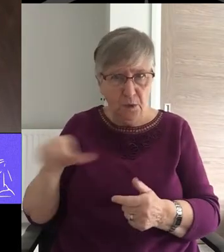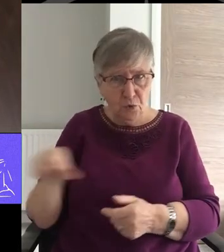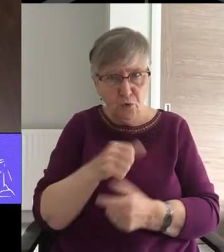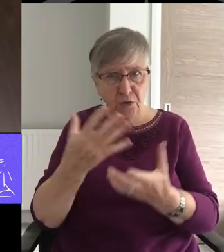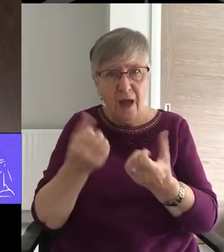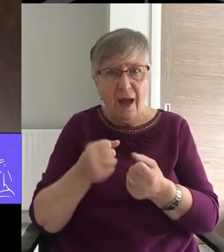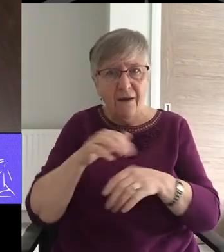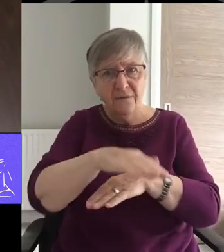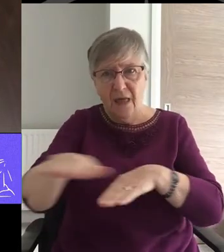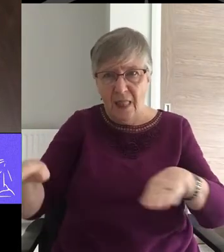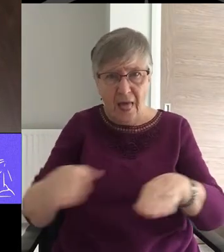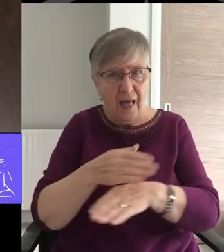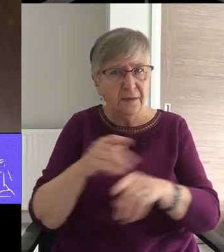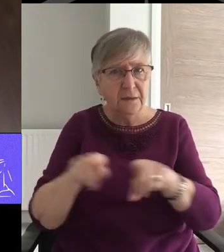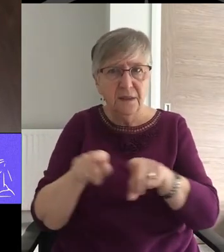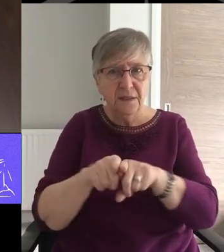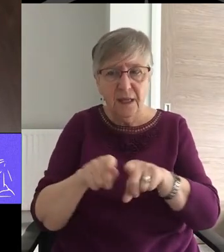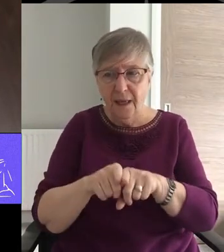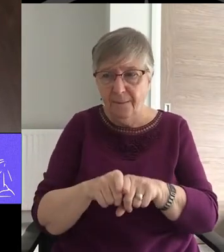our possession.